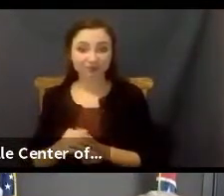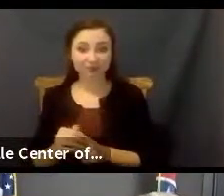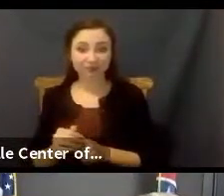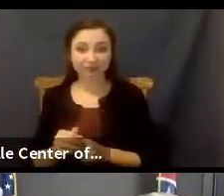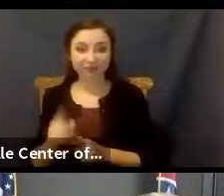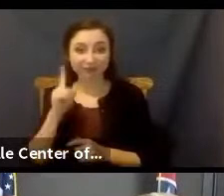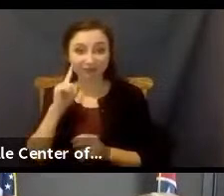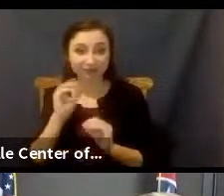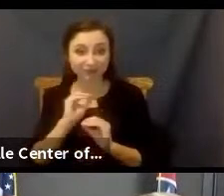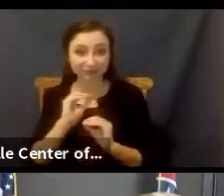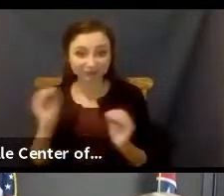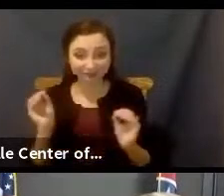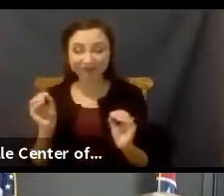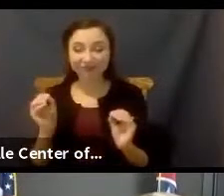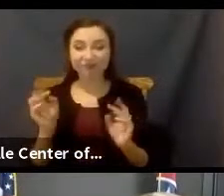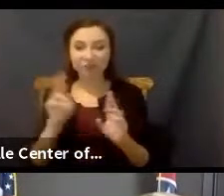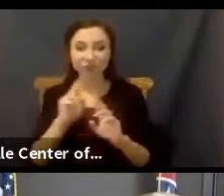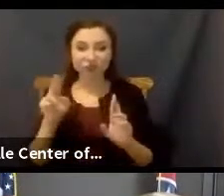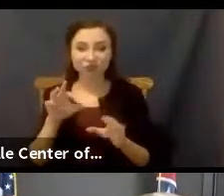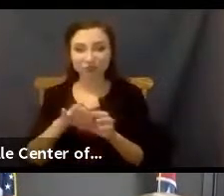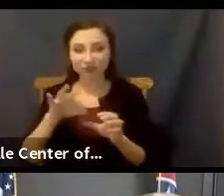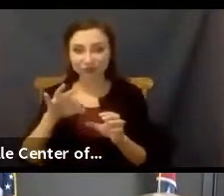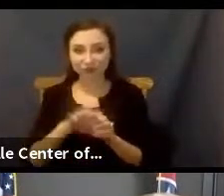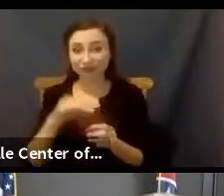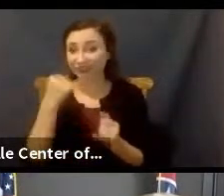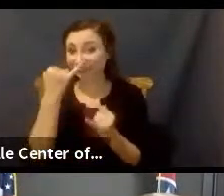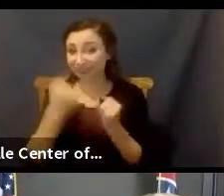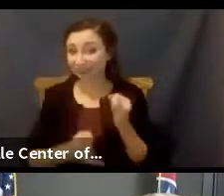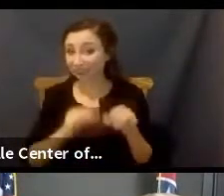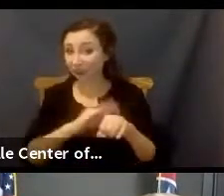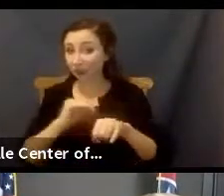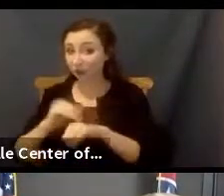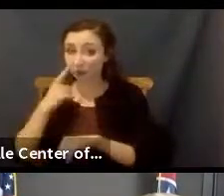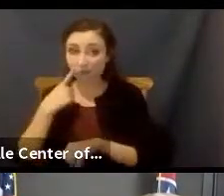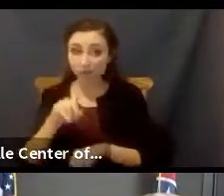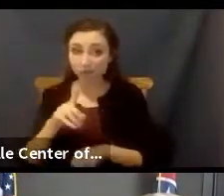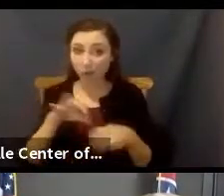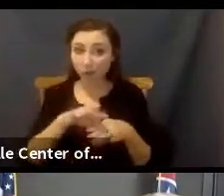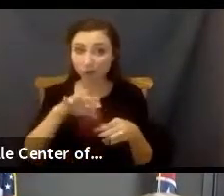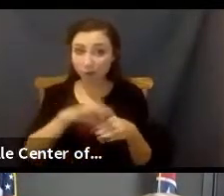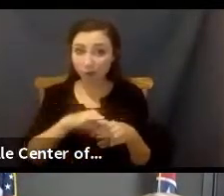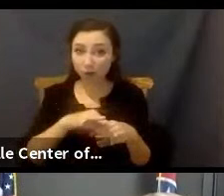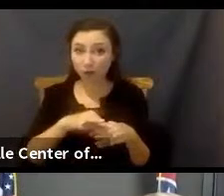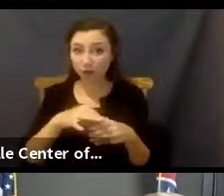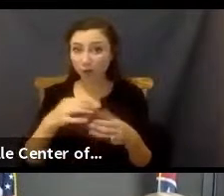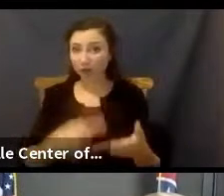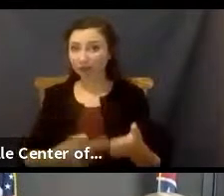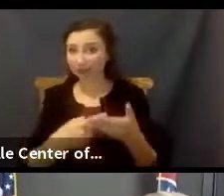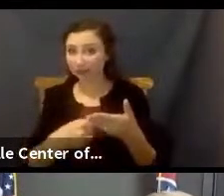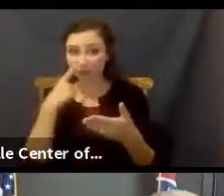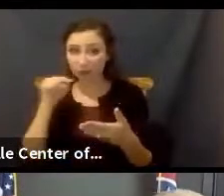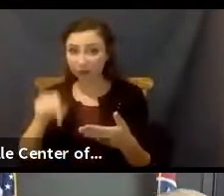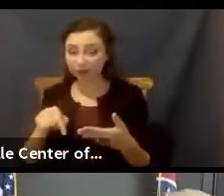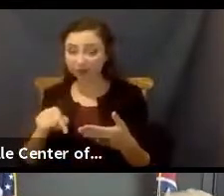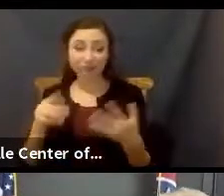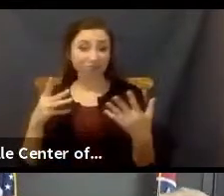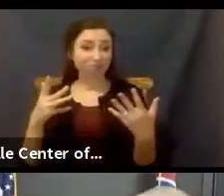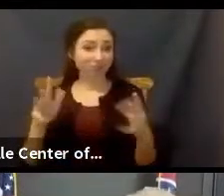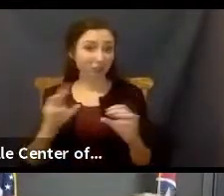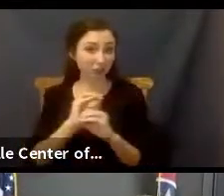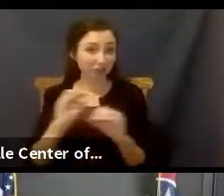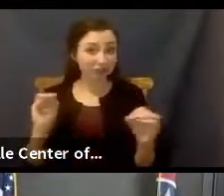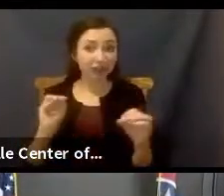Hearing none, since we're ready to vote, last call for any discussion on 2020-6. If not, Narda, if you